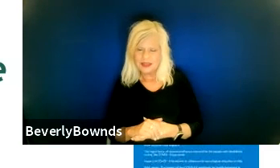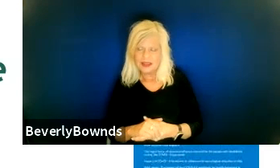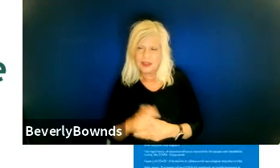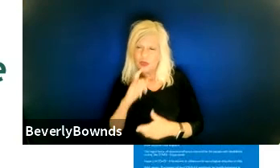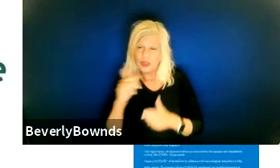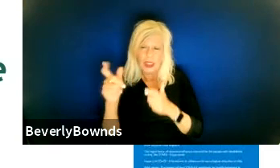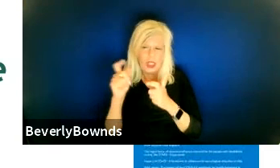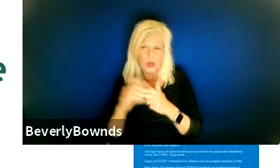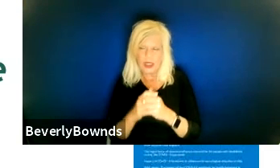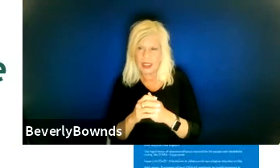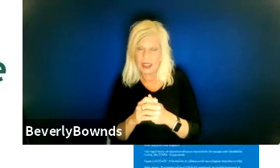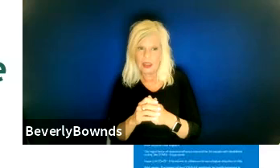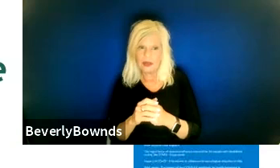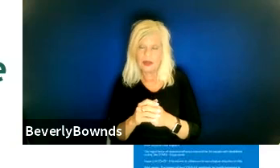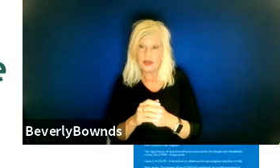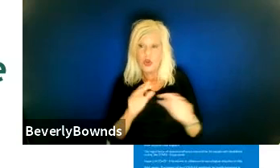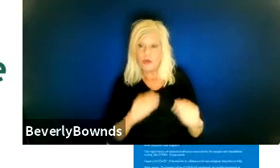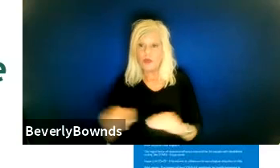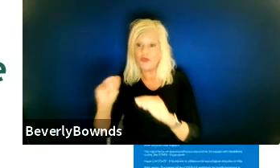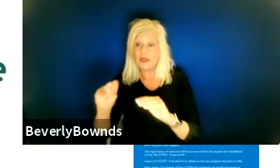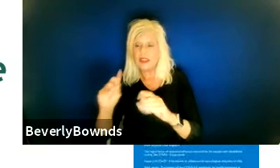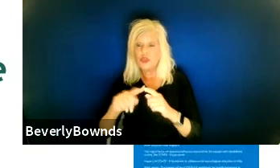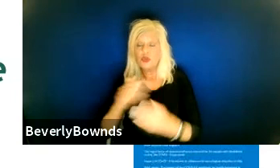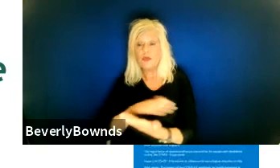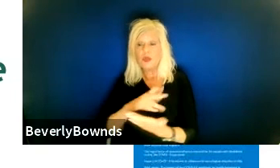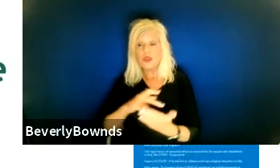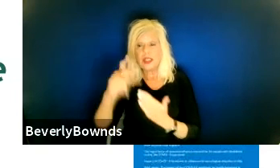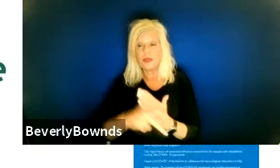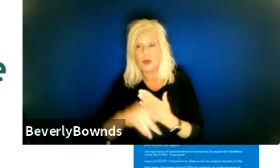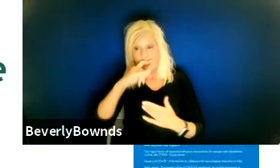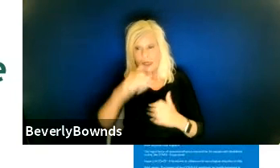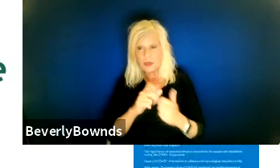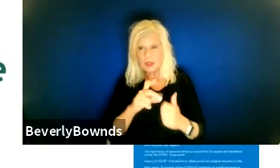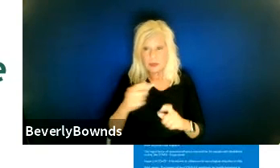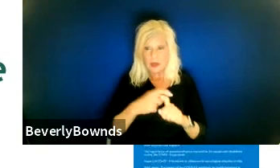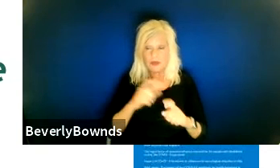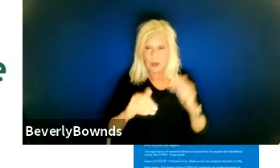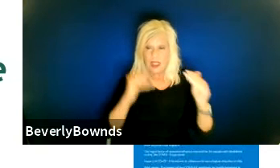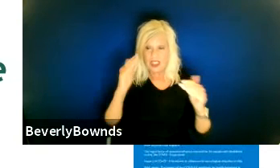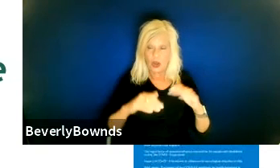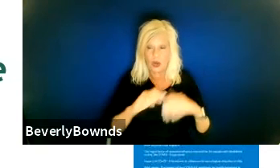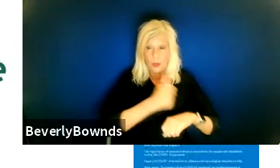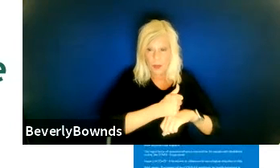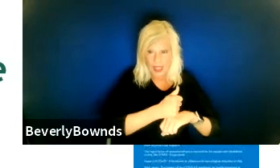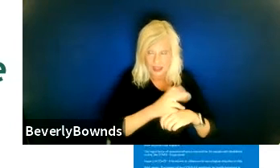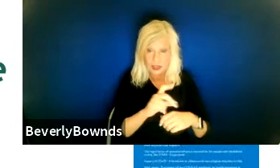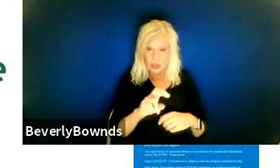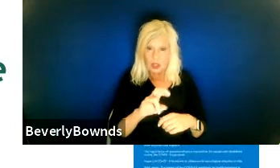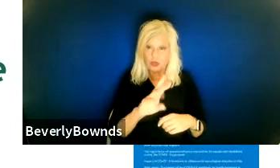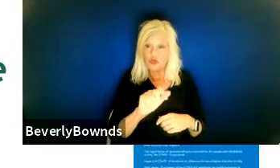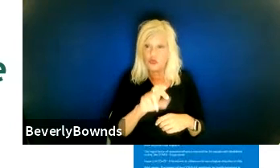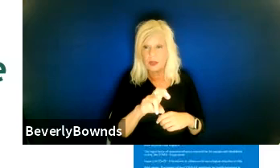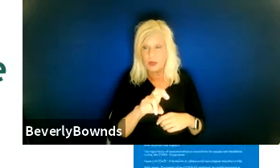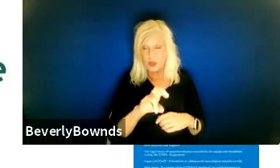we're also translating the Movement to Music program for kids with disabilities from our adult-based program that Dr. Rimmer created as well.